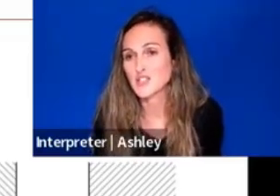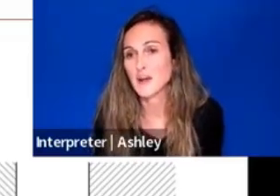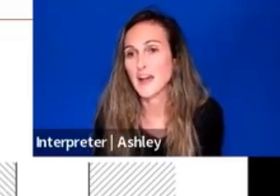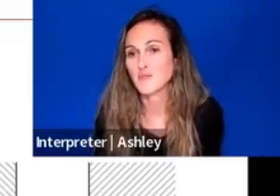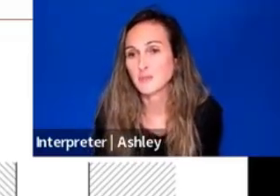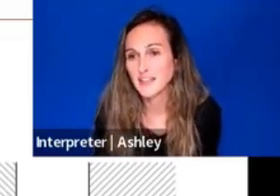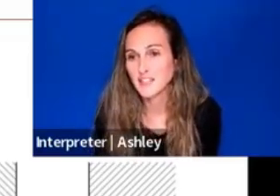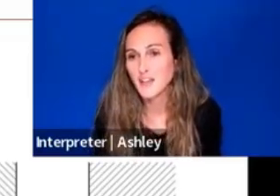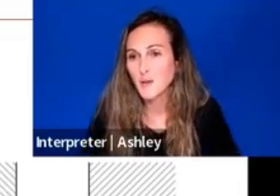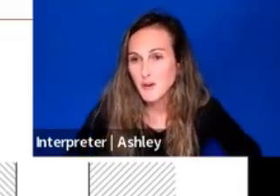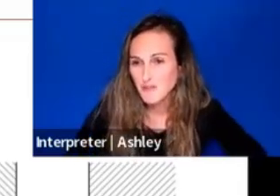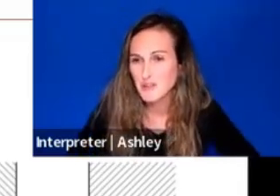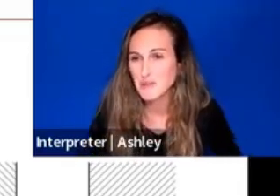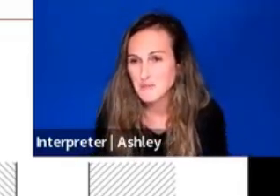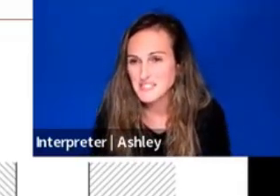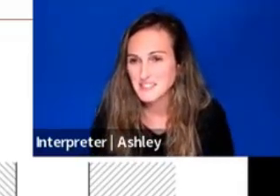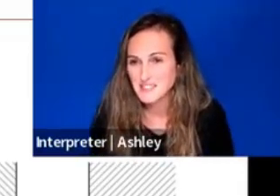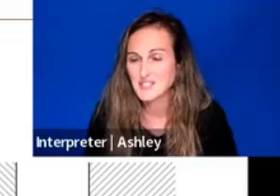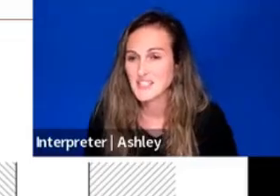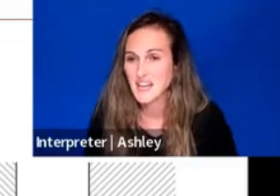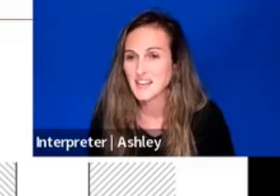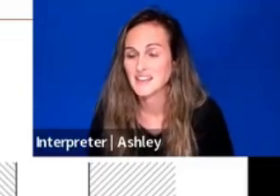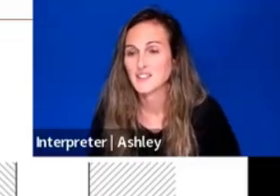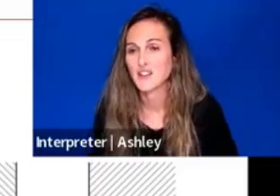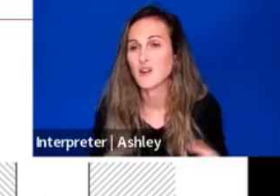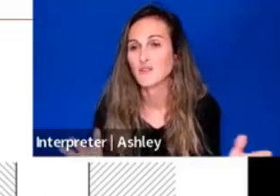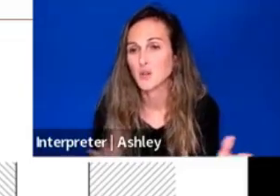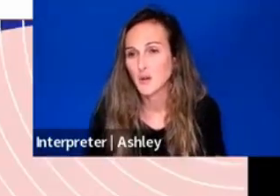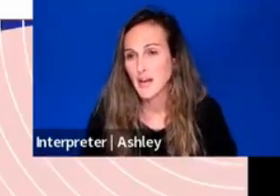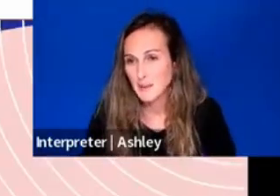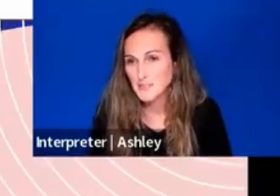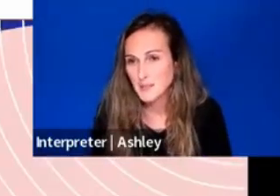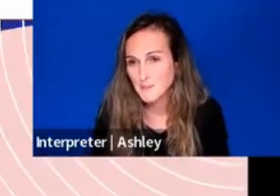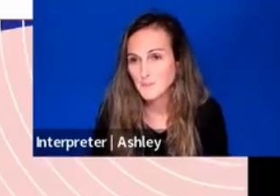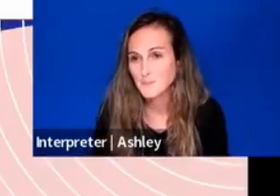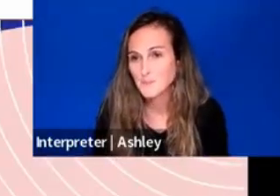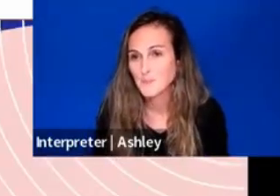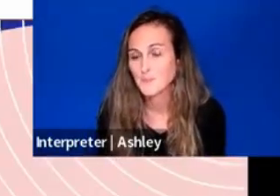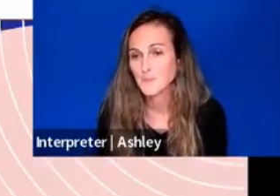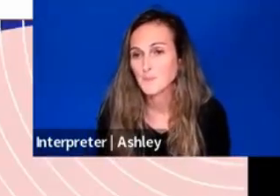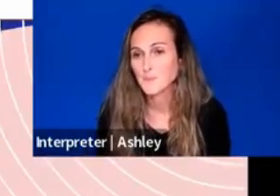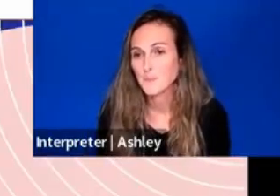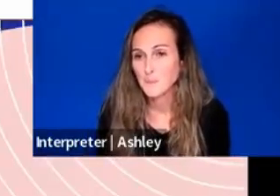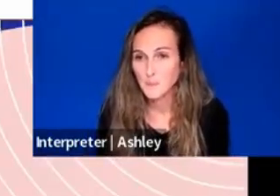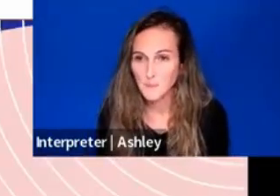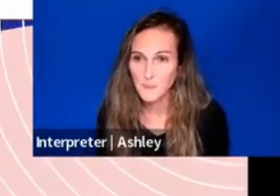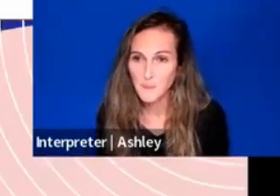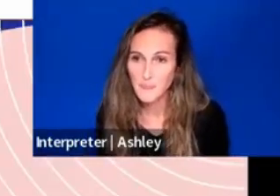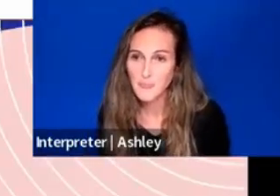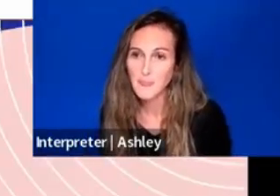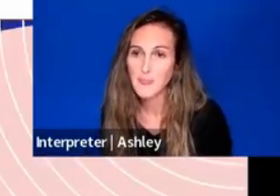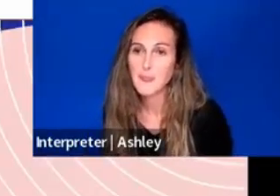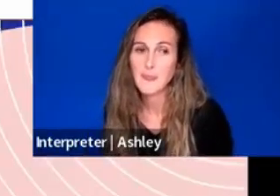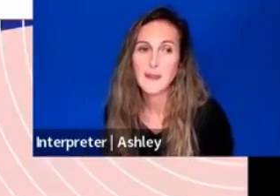signers to have plenty of elbow room to sign, and so they don't feel cramped.